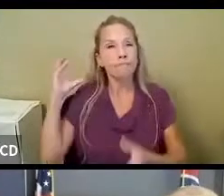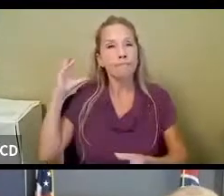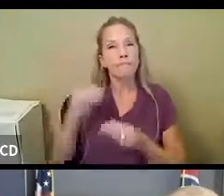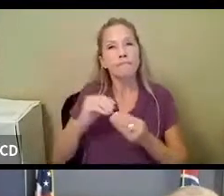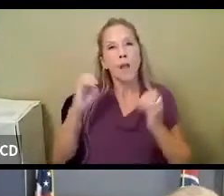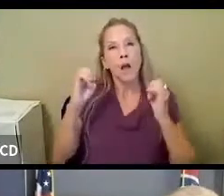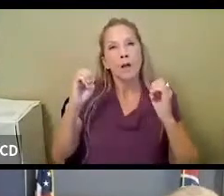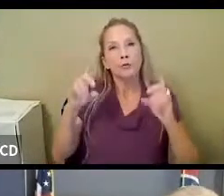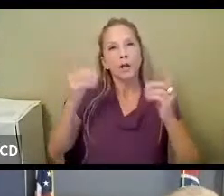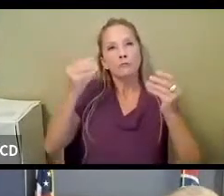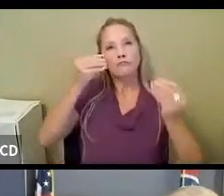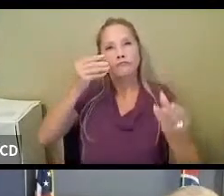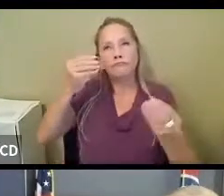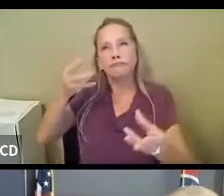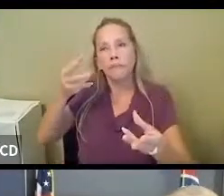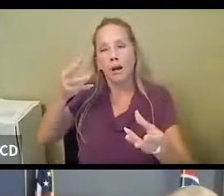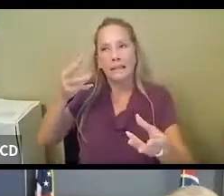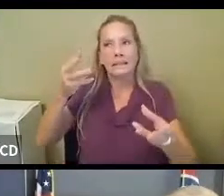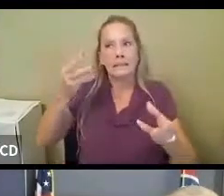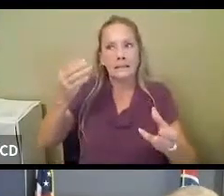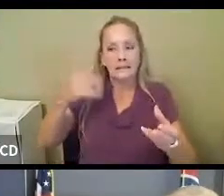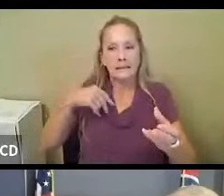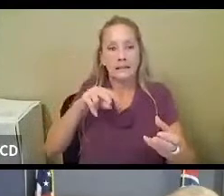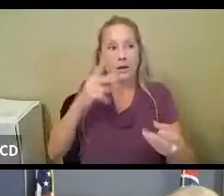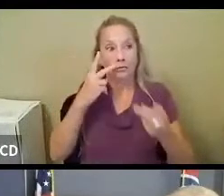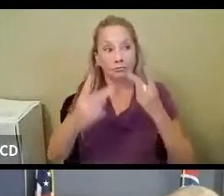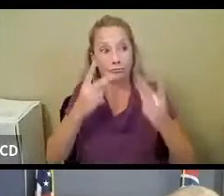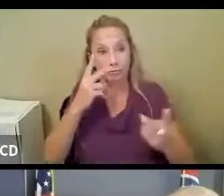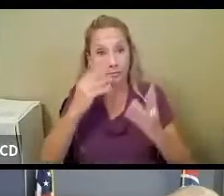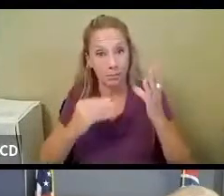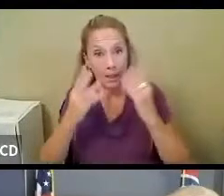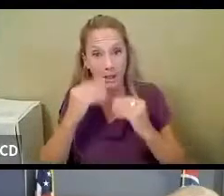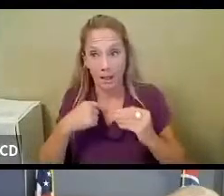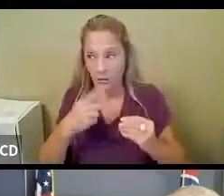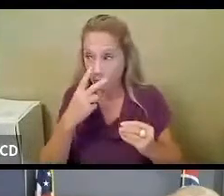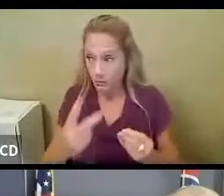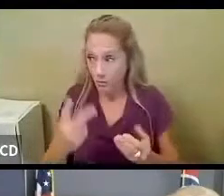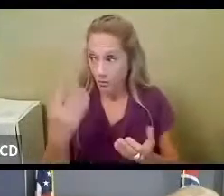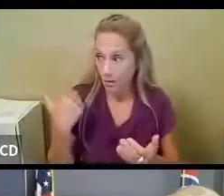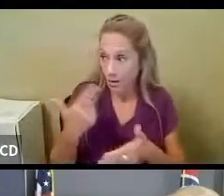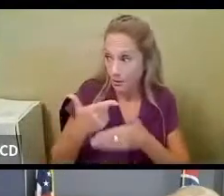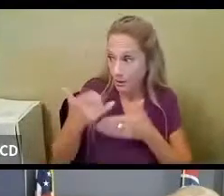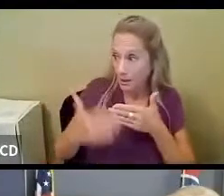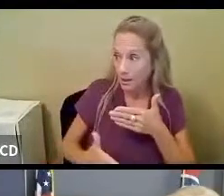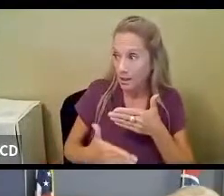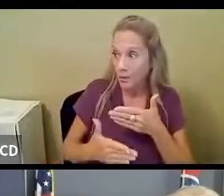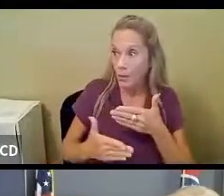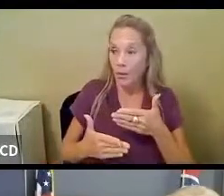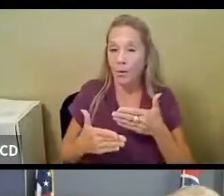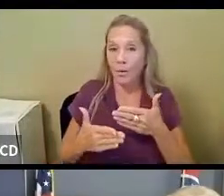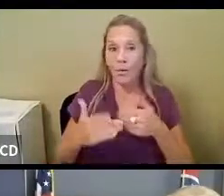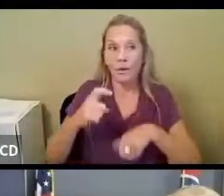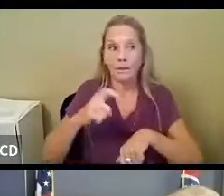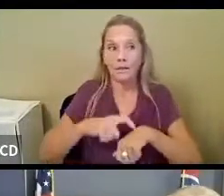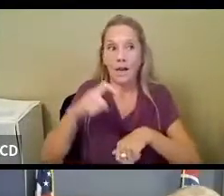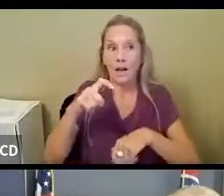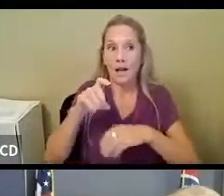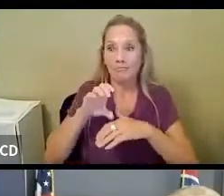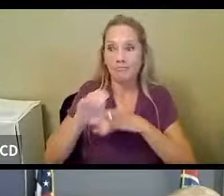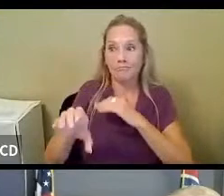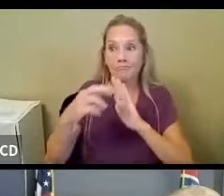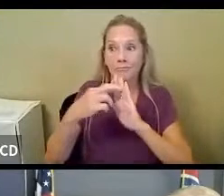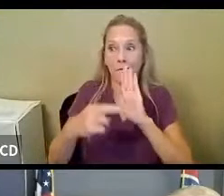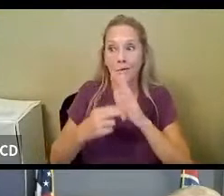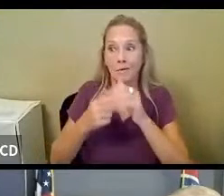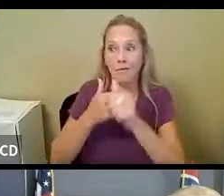a enforcement line of thought. I think we're at that point. I don't see that people should be arrested, but a